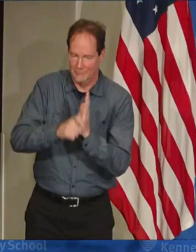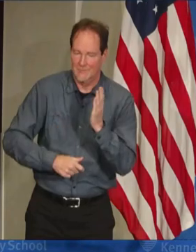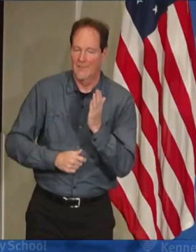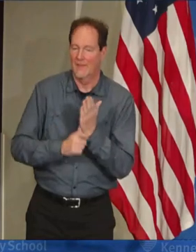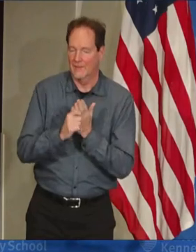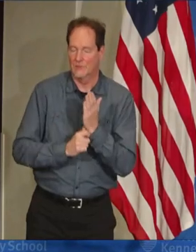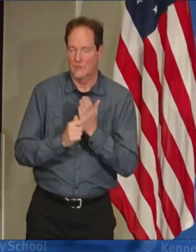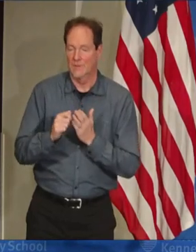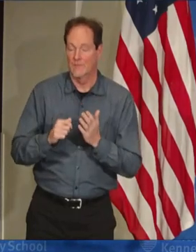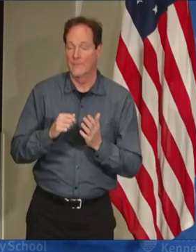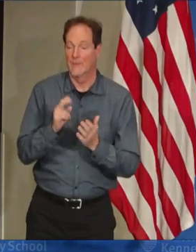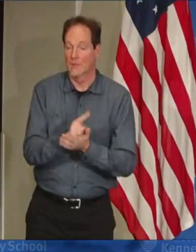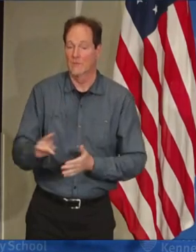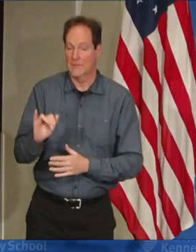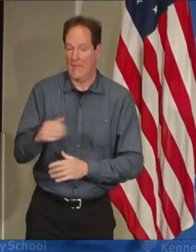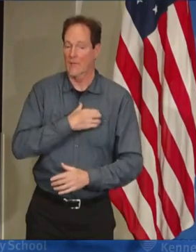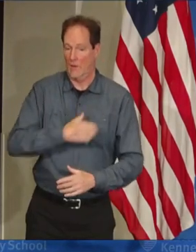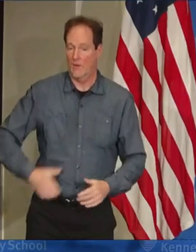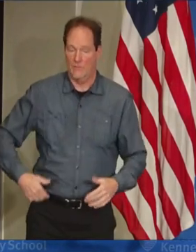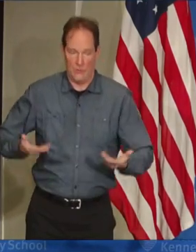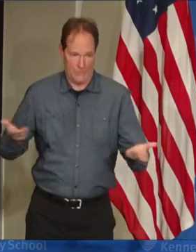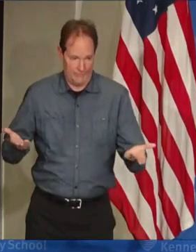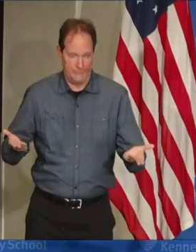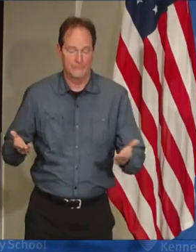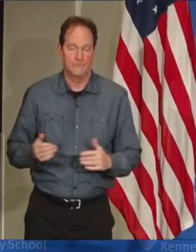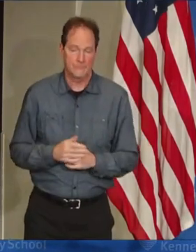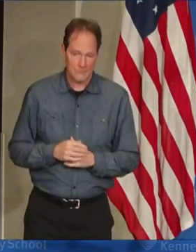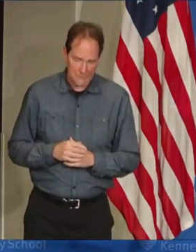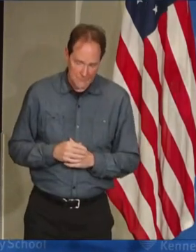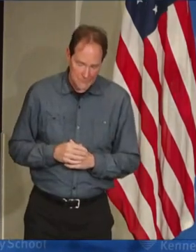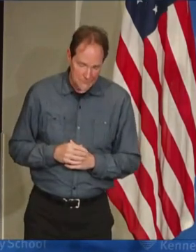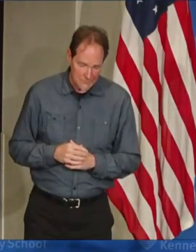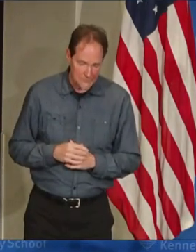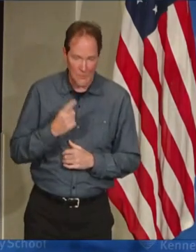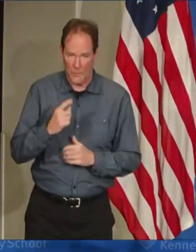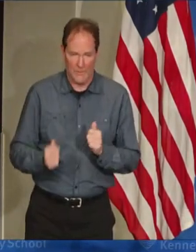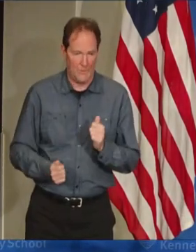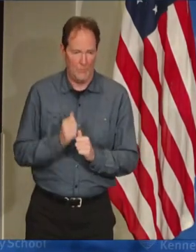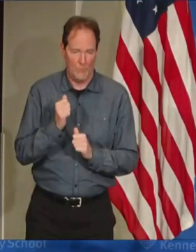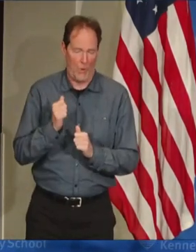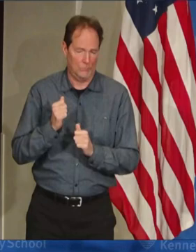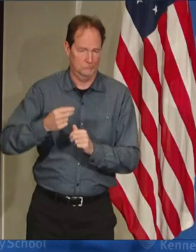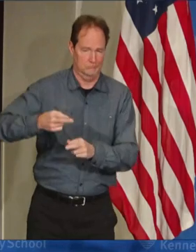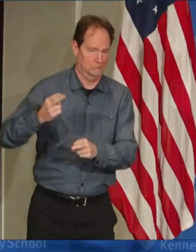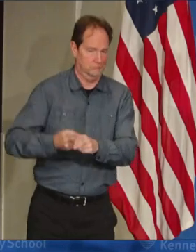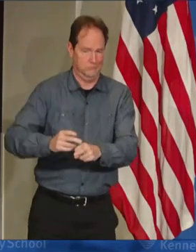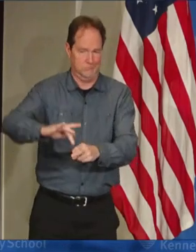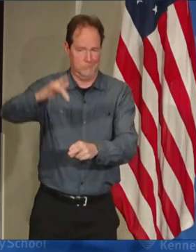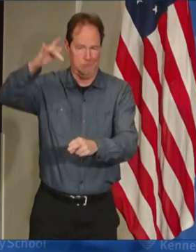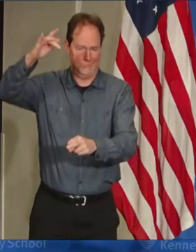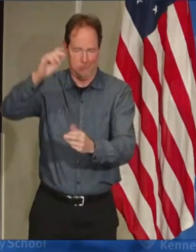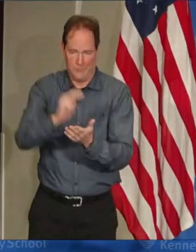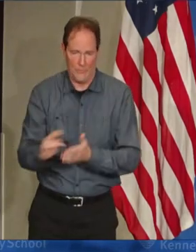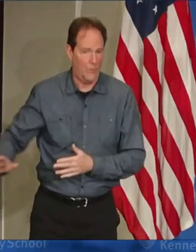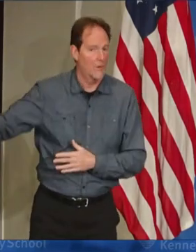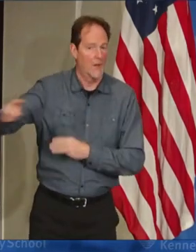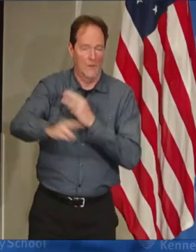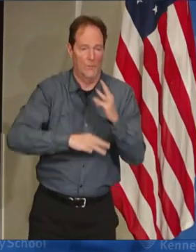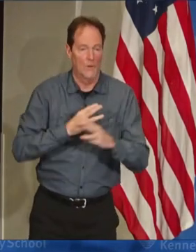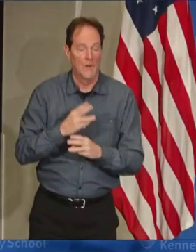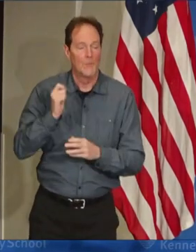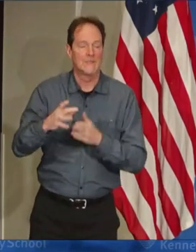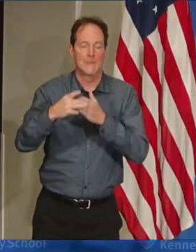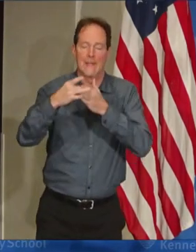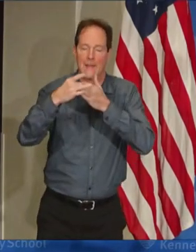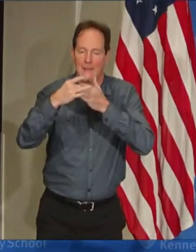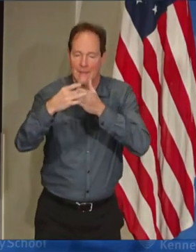universities like Harvard, which, you know, one of the most prestigious universities in the world, needs to be leading